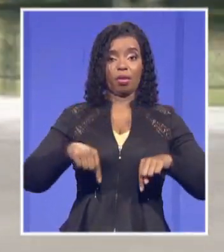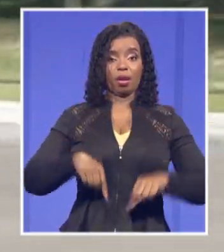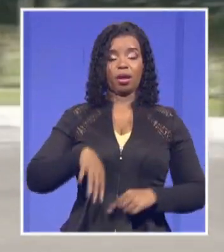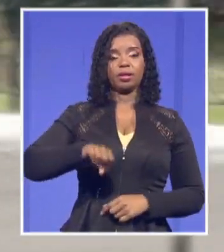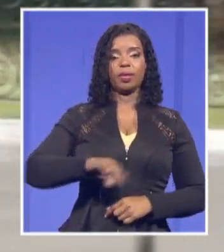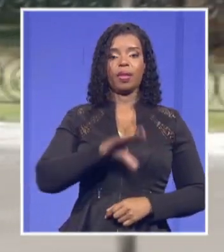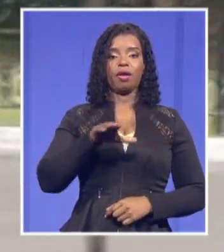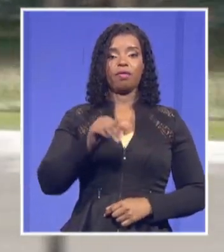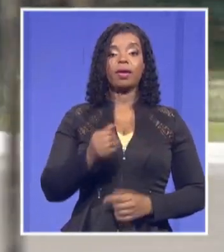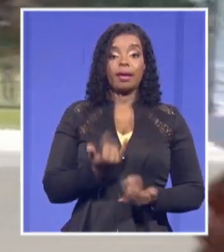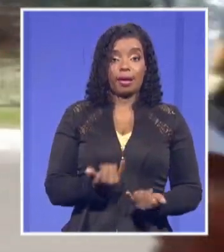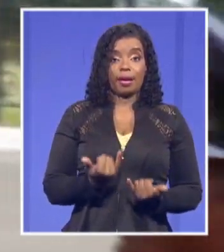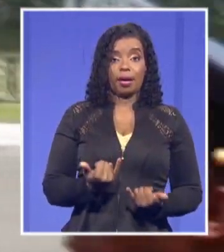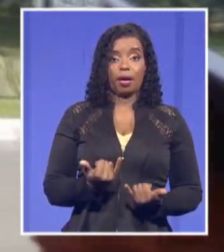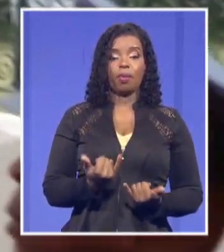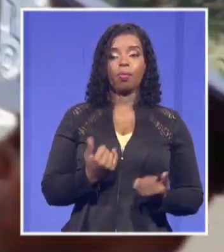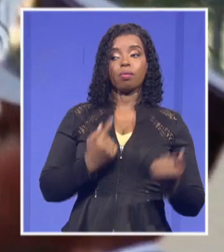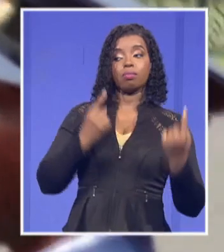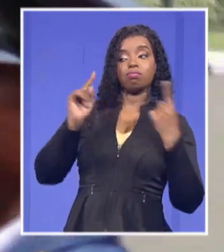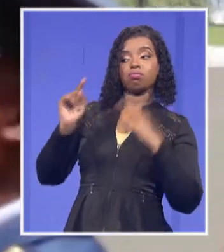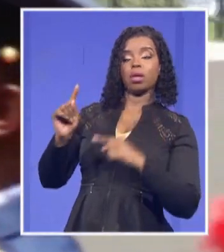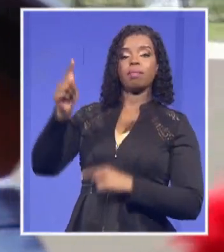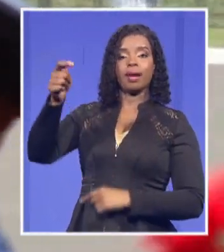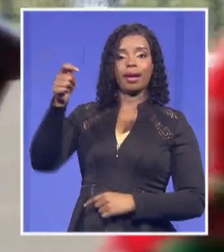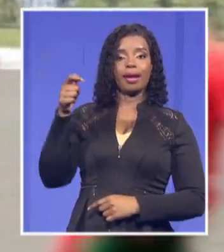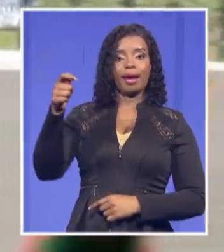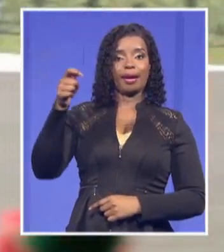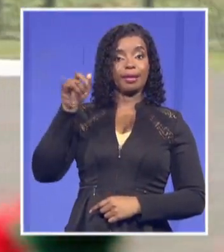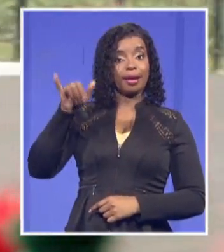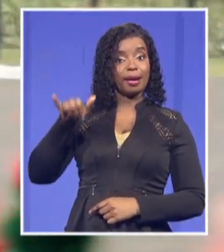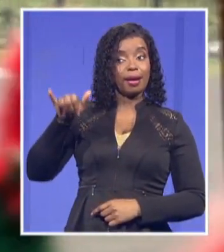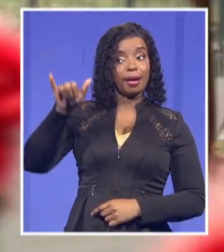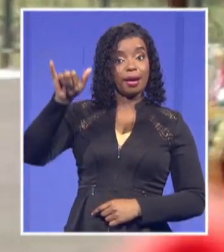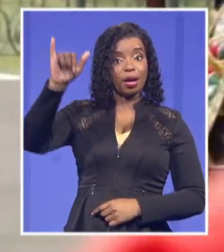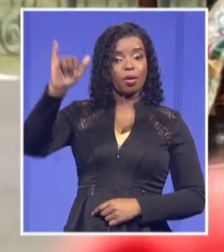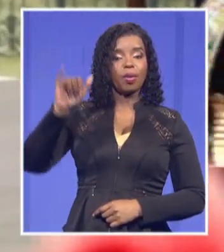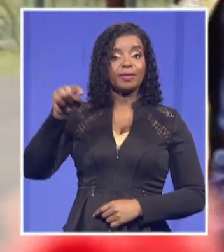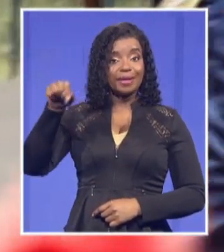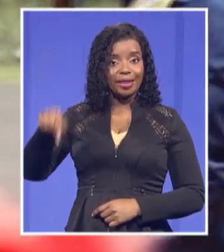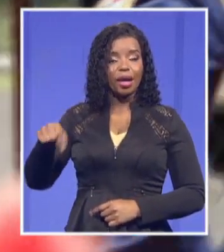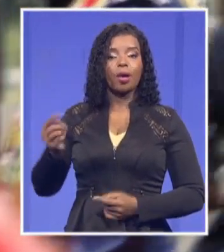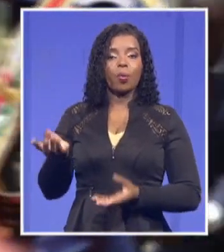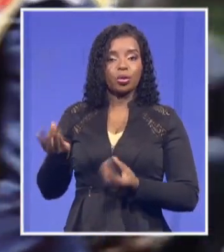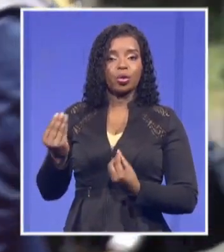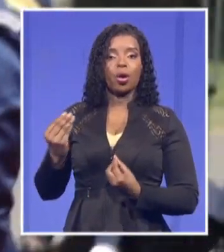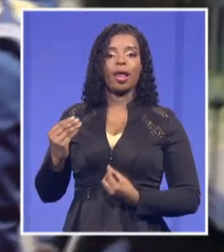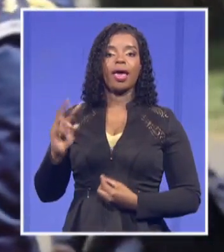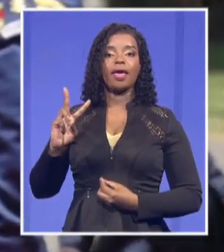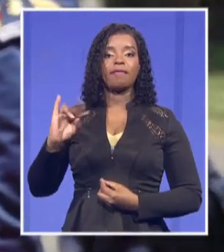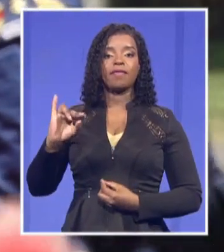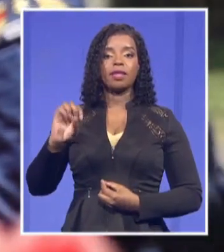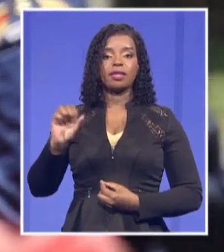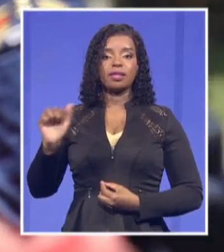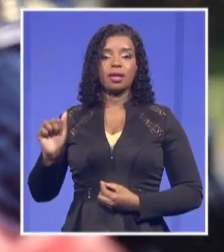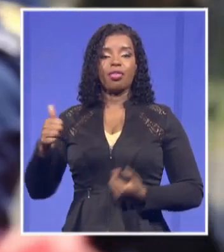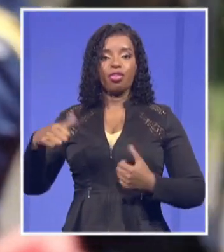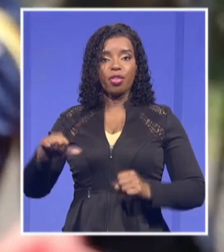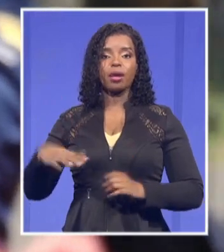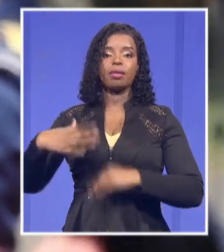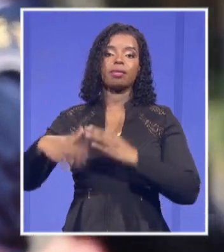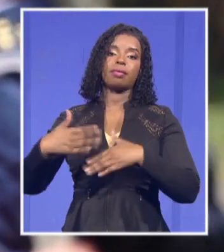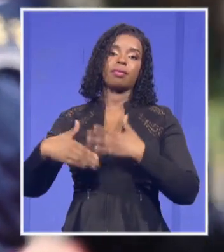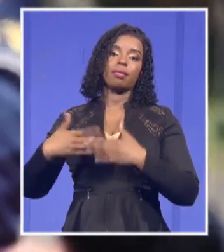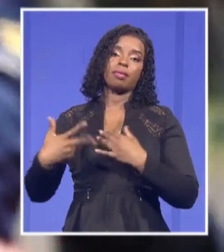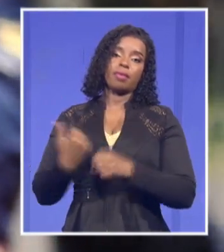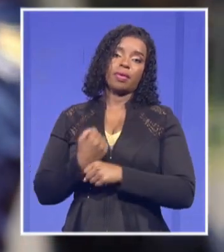Airways now. On arrival at Jomo Kenyatta, we will get our visa and we'll continue with a business or whatever we are